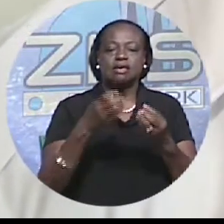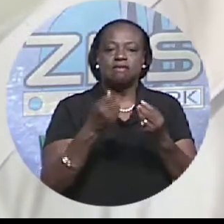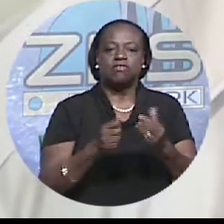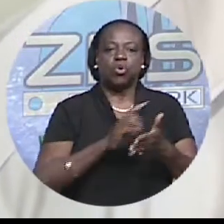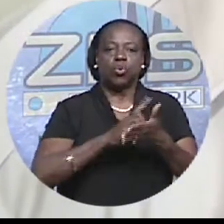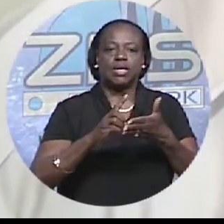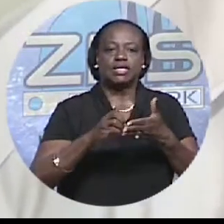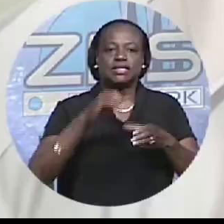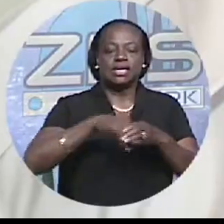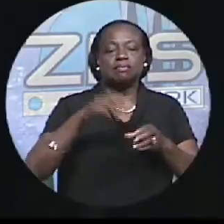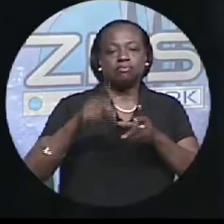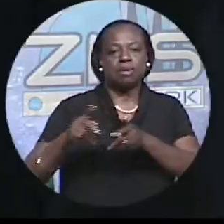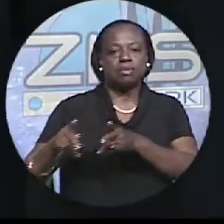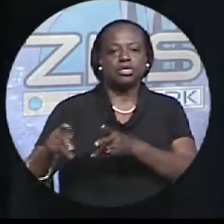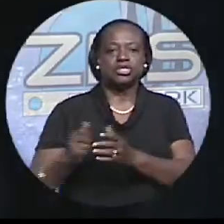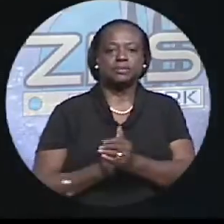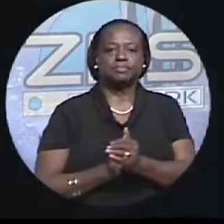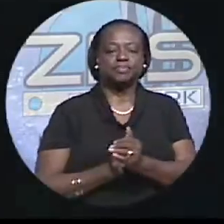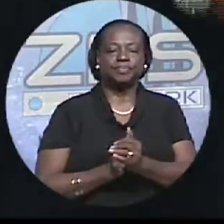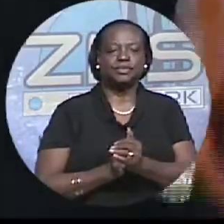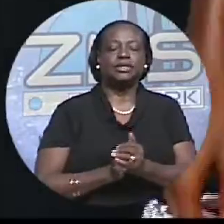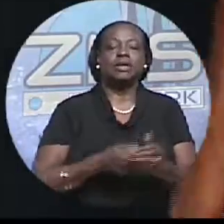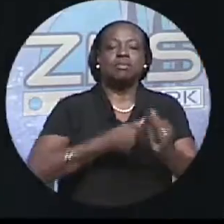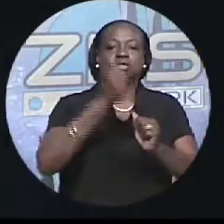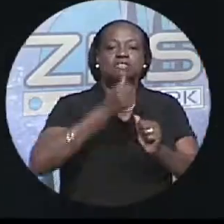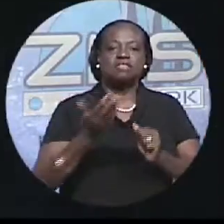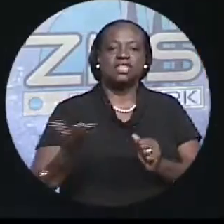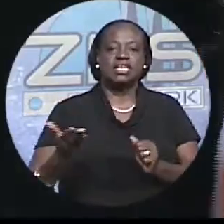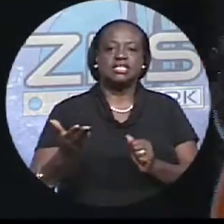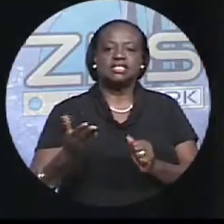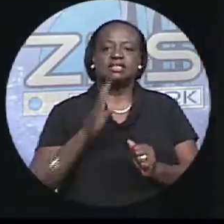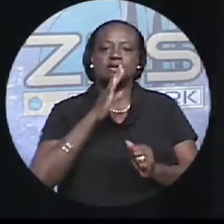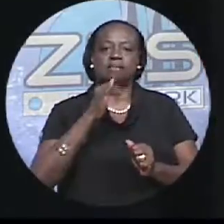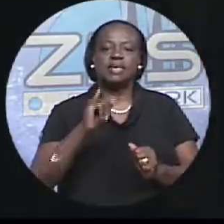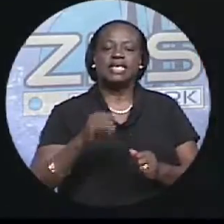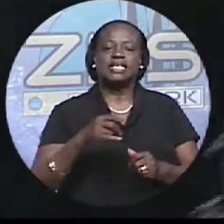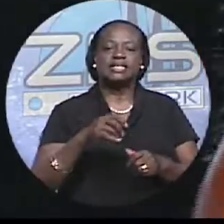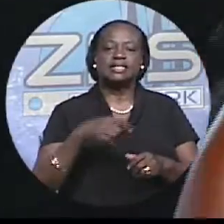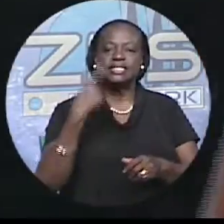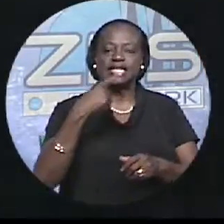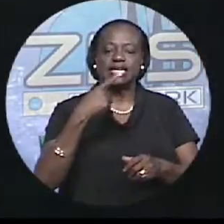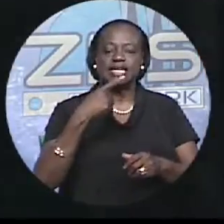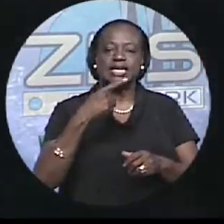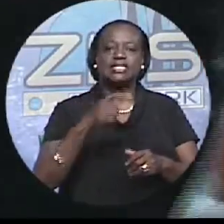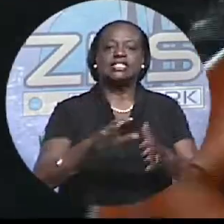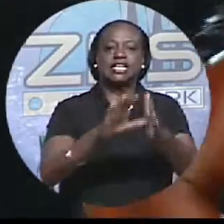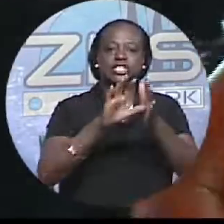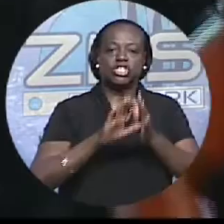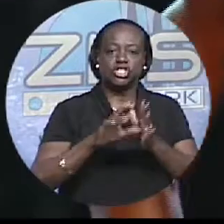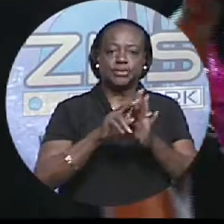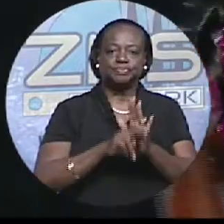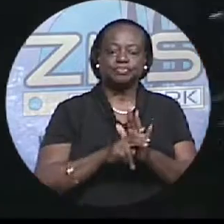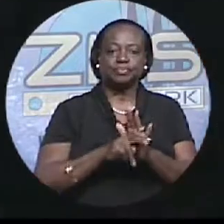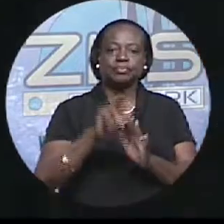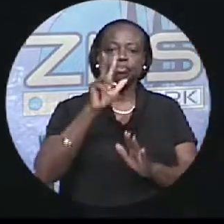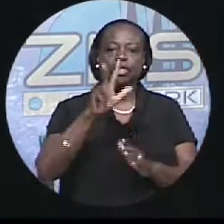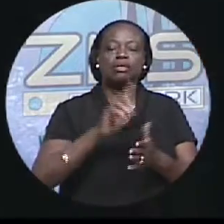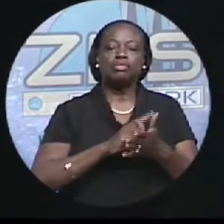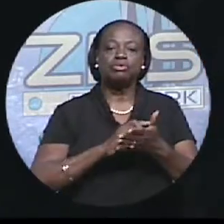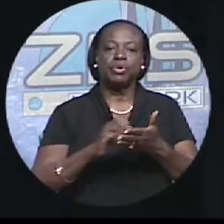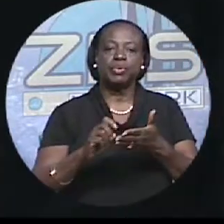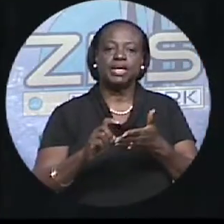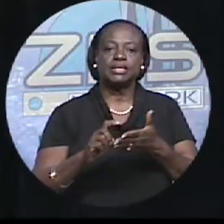And so most of the things that were being said is their condition. And as we all know, 3 weeks out, some athletes are pretty